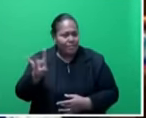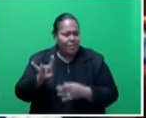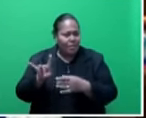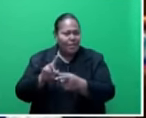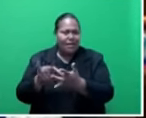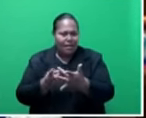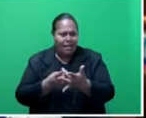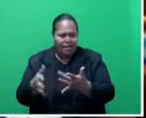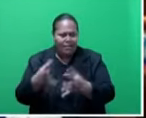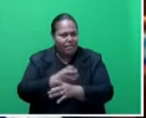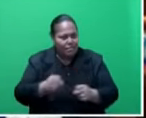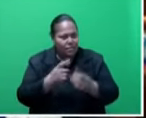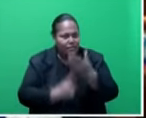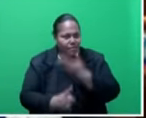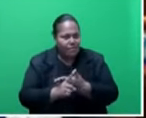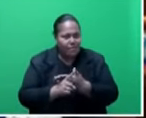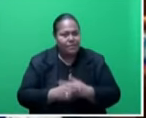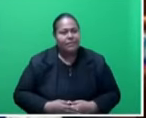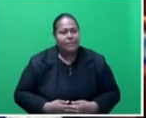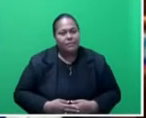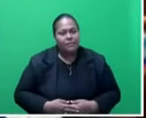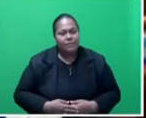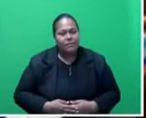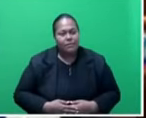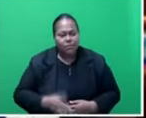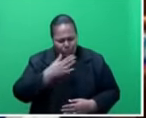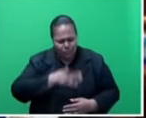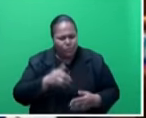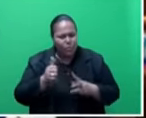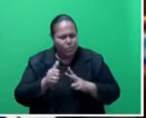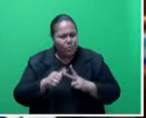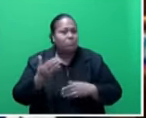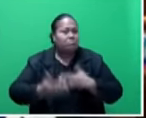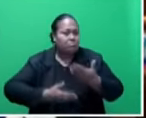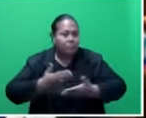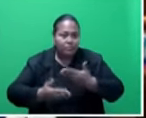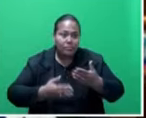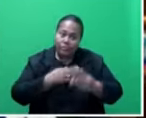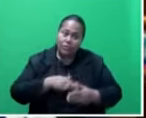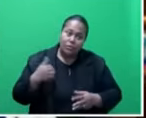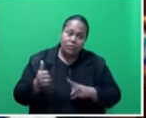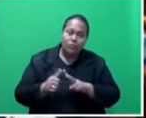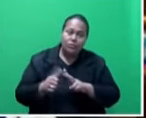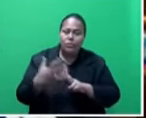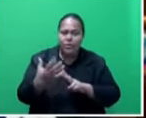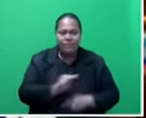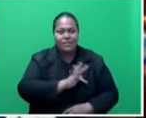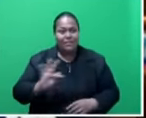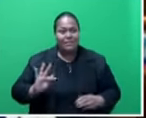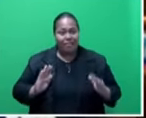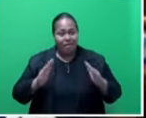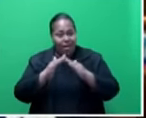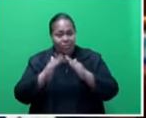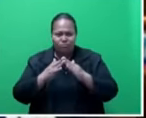sheds. I wish to highlight that amidst this devastation, the Ministry also ascertained damages to staff quarters, research